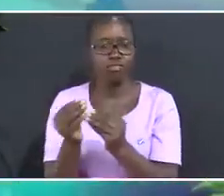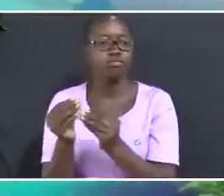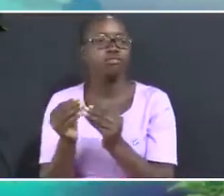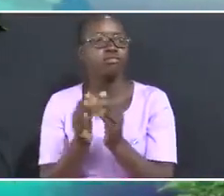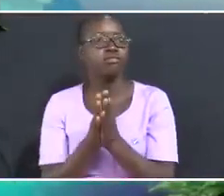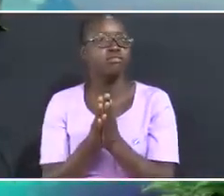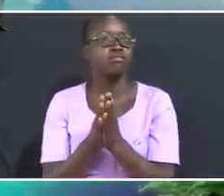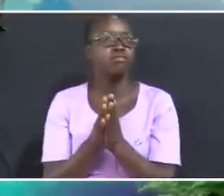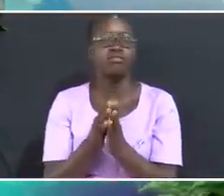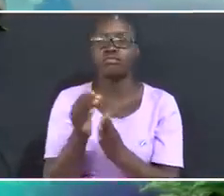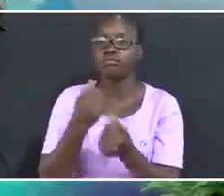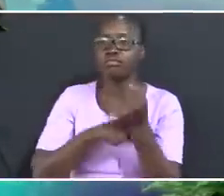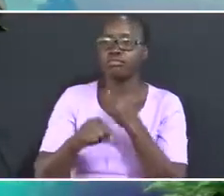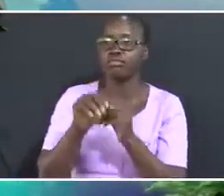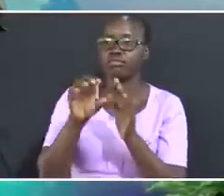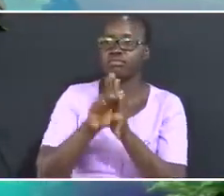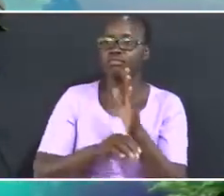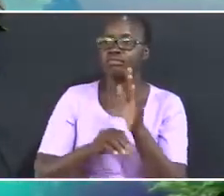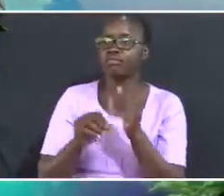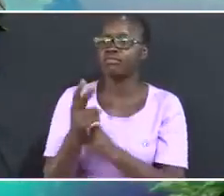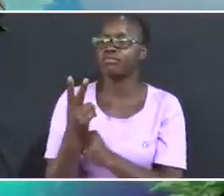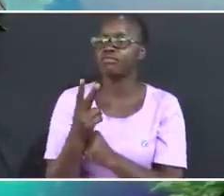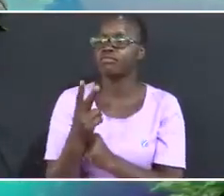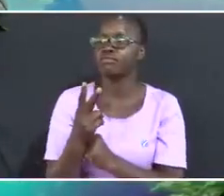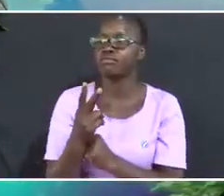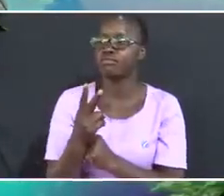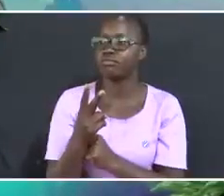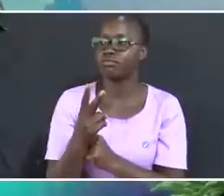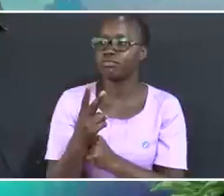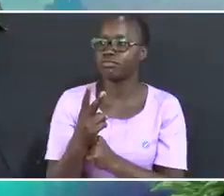in Acts chapter 12,